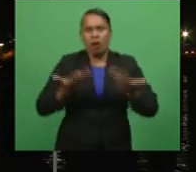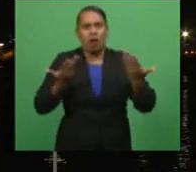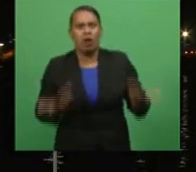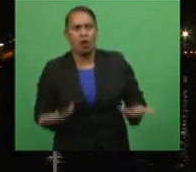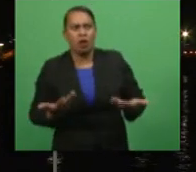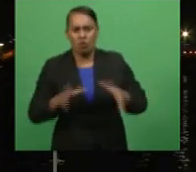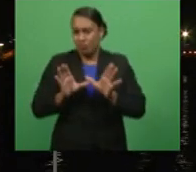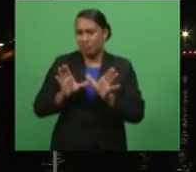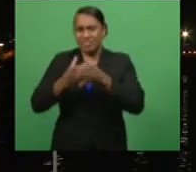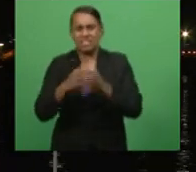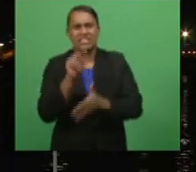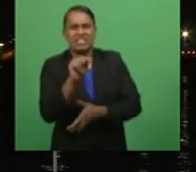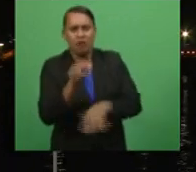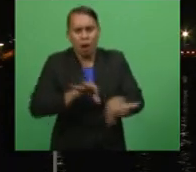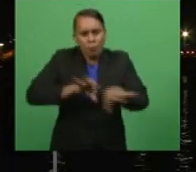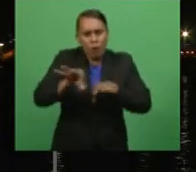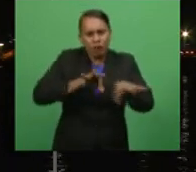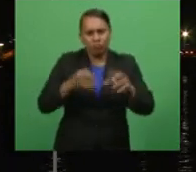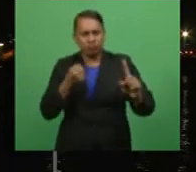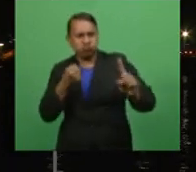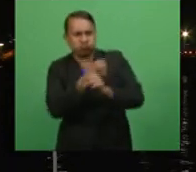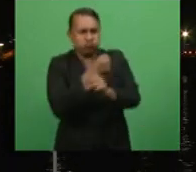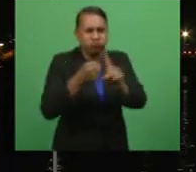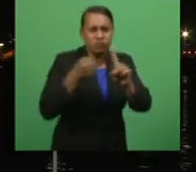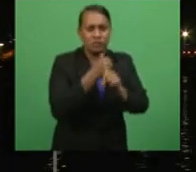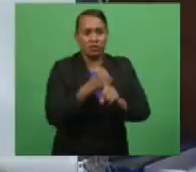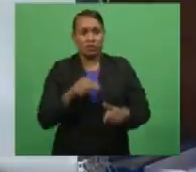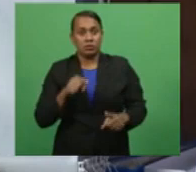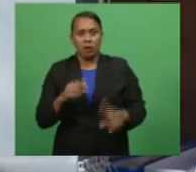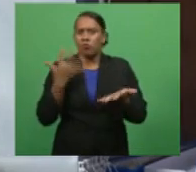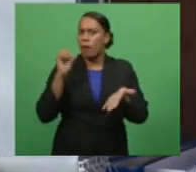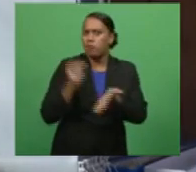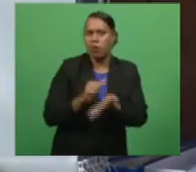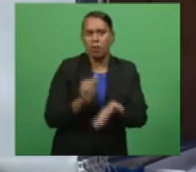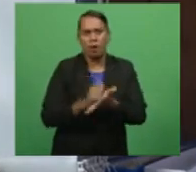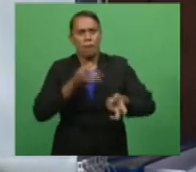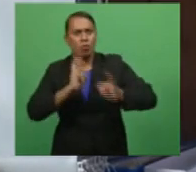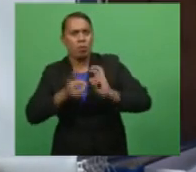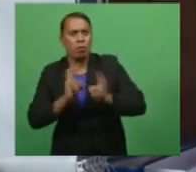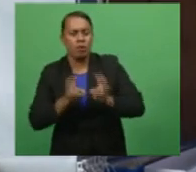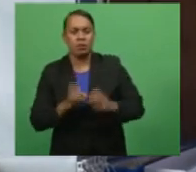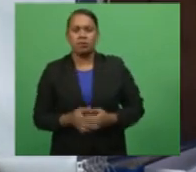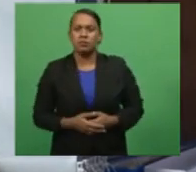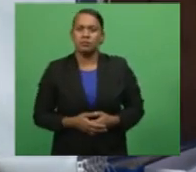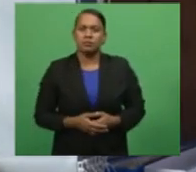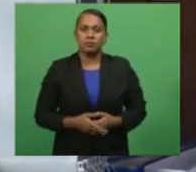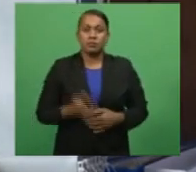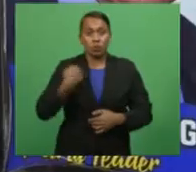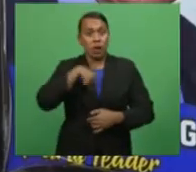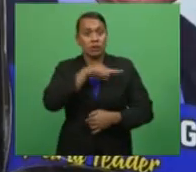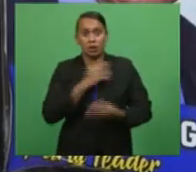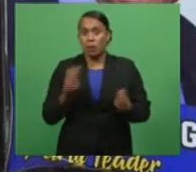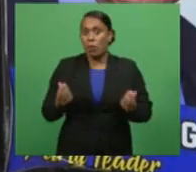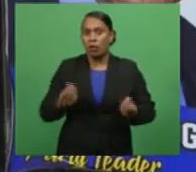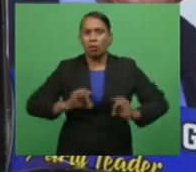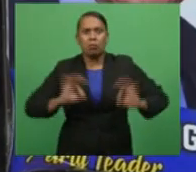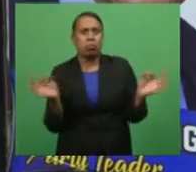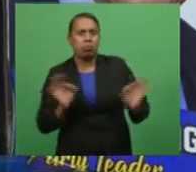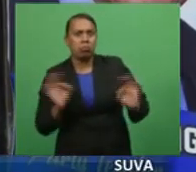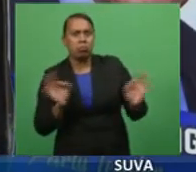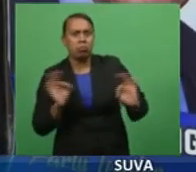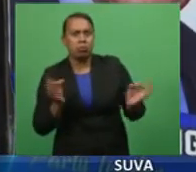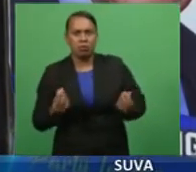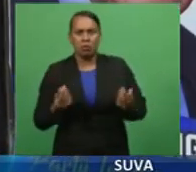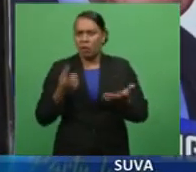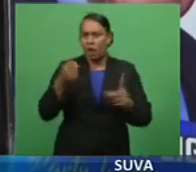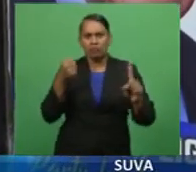planning its campaign are making matters worse. No, we don't have enough funds to campaign effectively. While the party